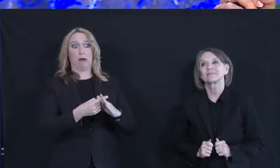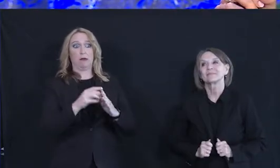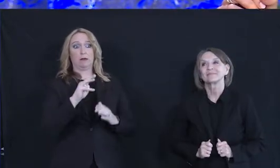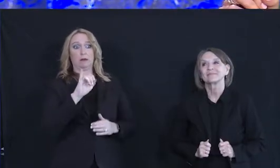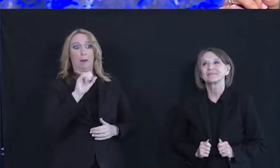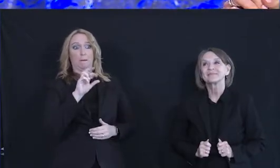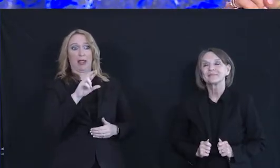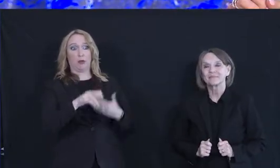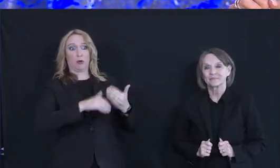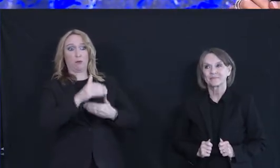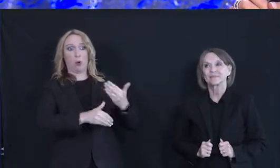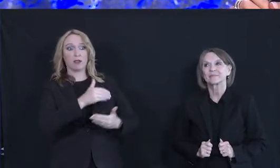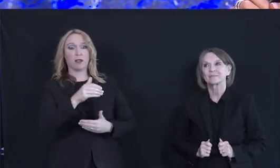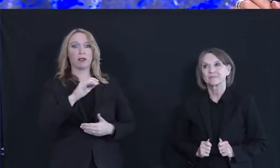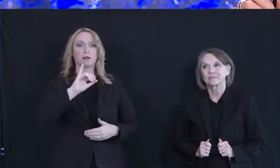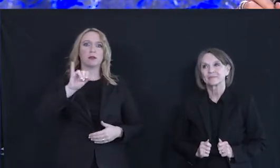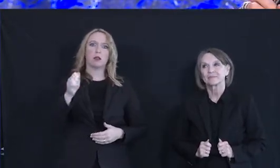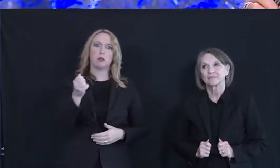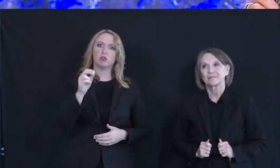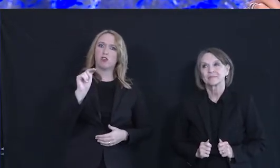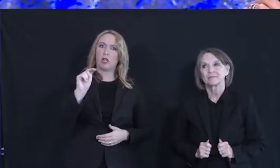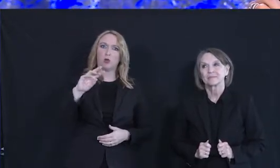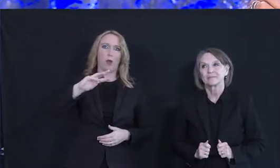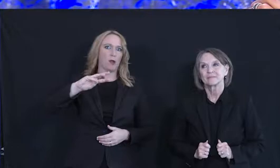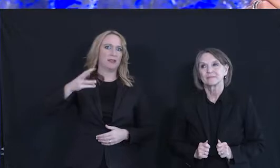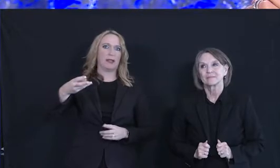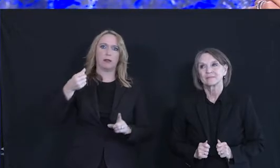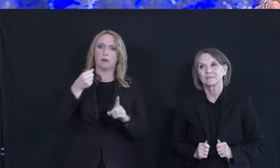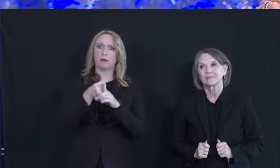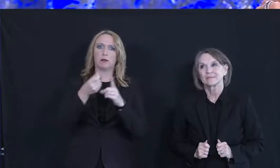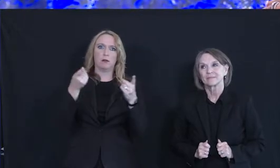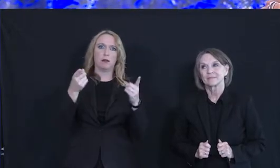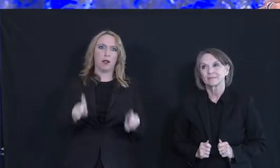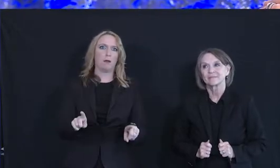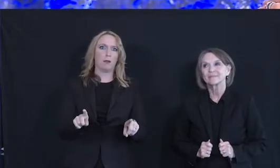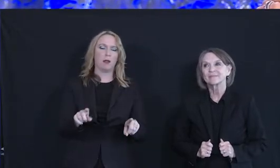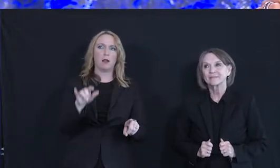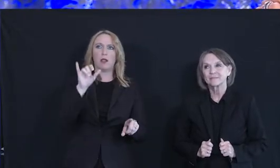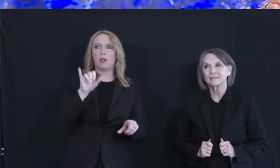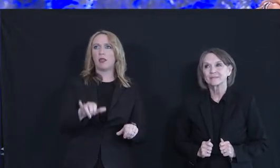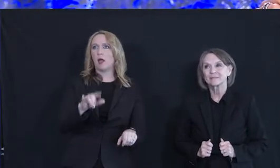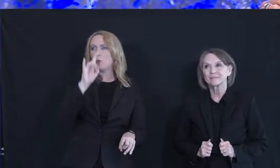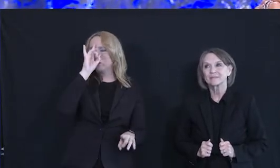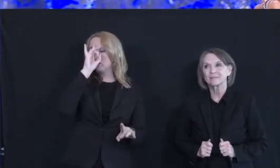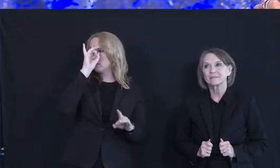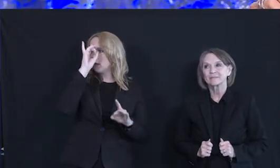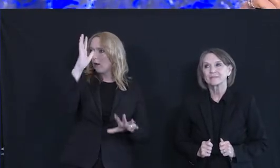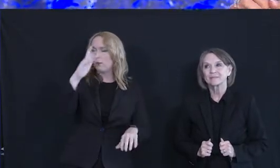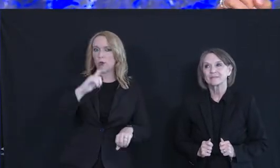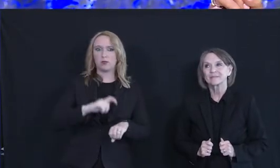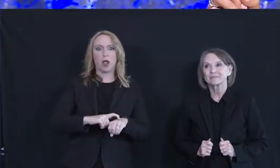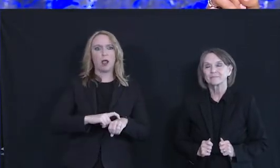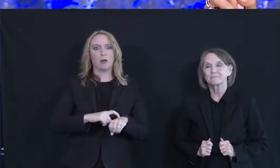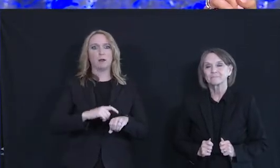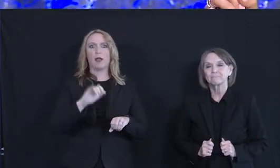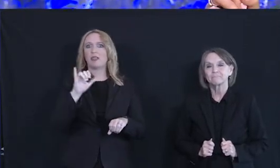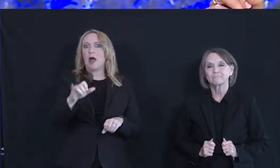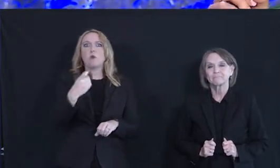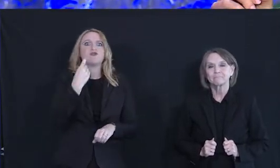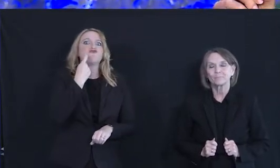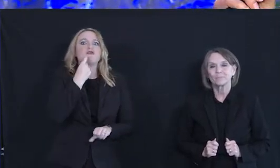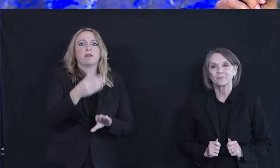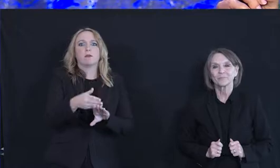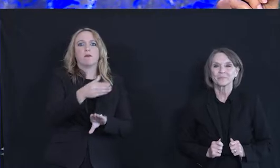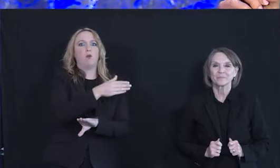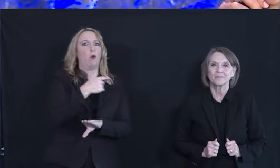and talk about a terrible time to enter the political Arena was in that week or two that we had to make a decision to run for mayor of Fort Worth